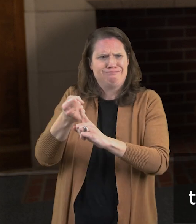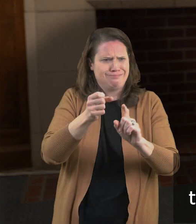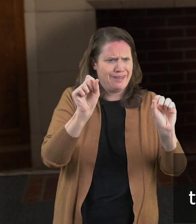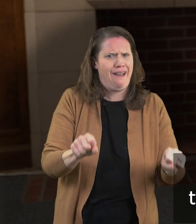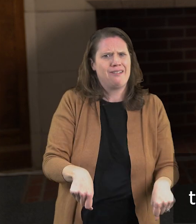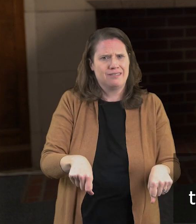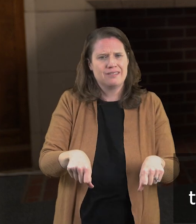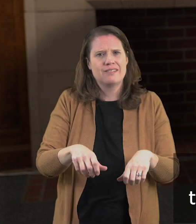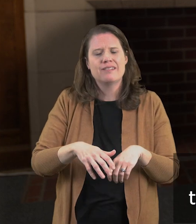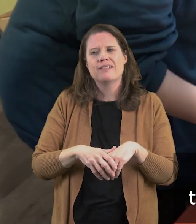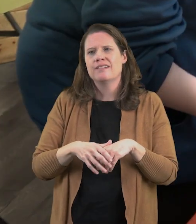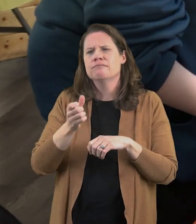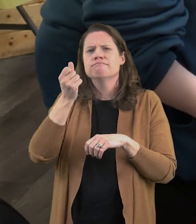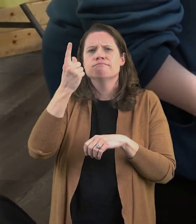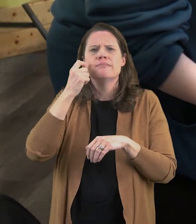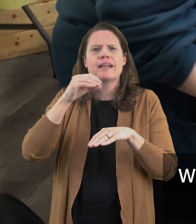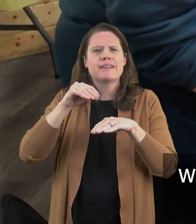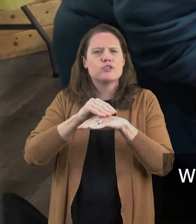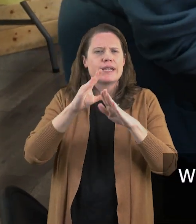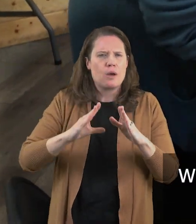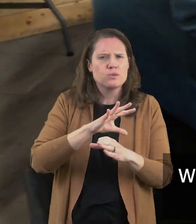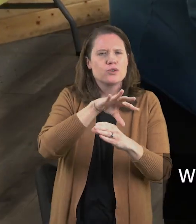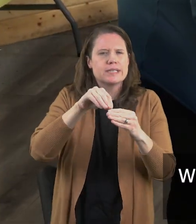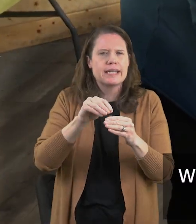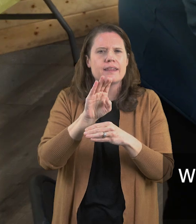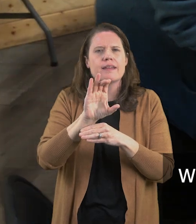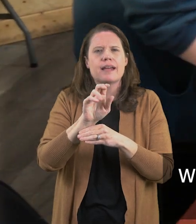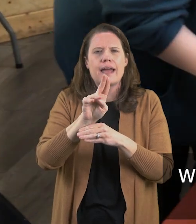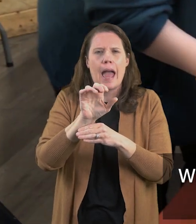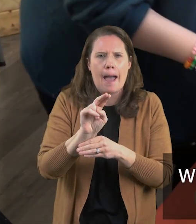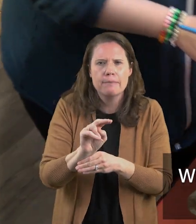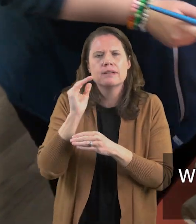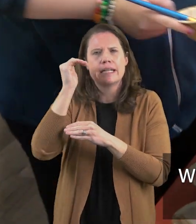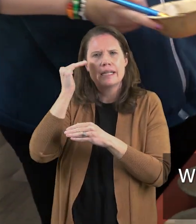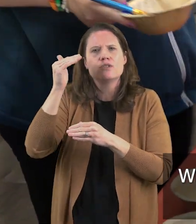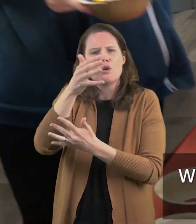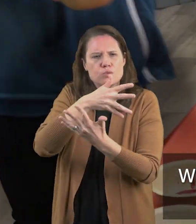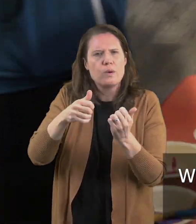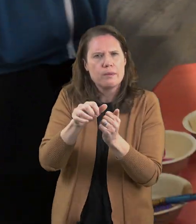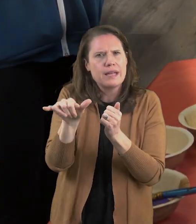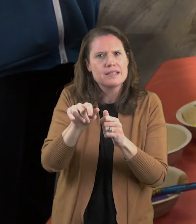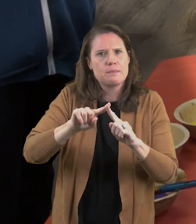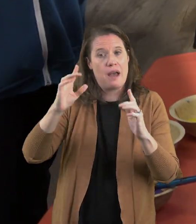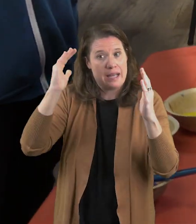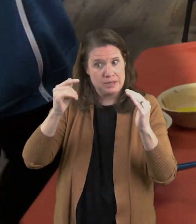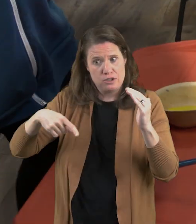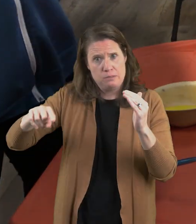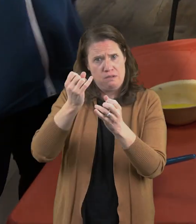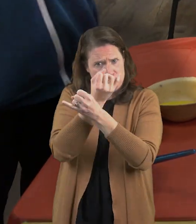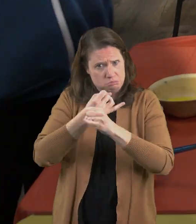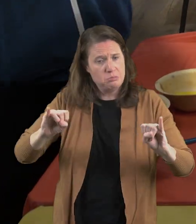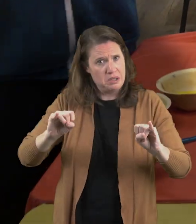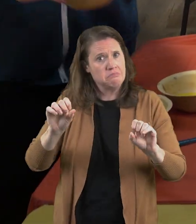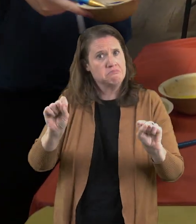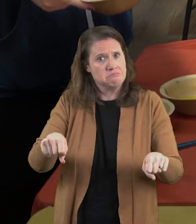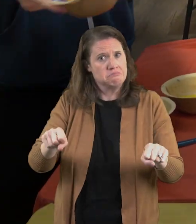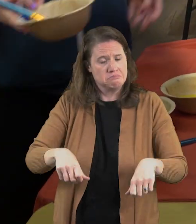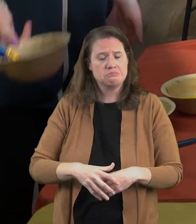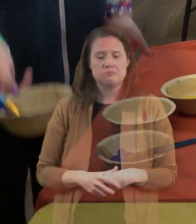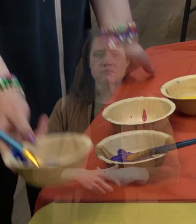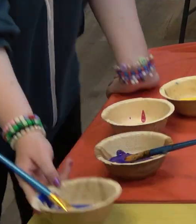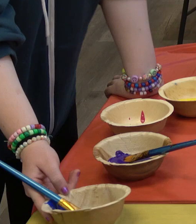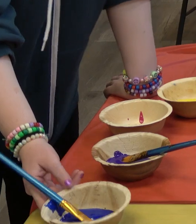can do things on their own. A counselor paints a student's hand. While there is counselors in their cabins and there's adults with them, they are expected to be